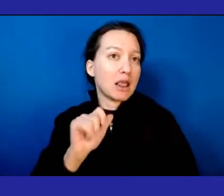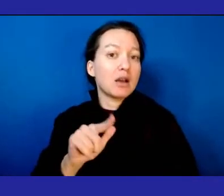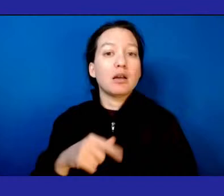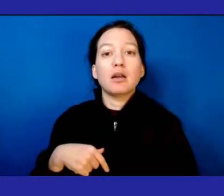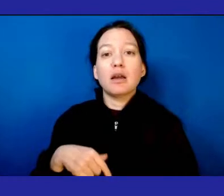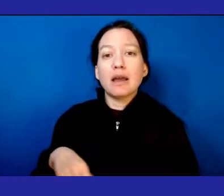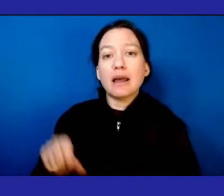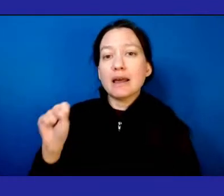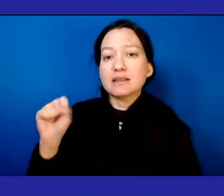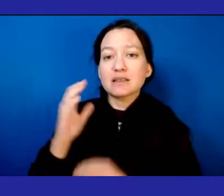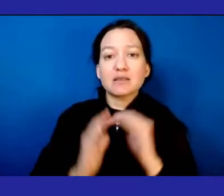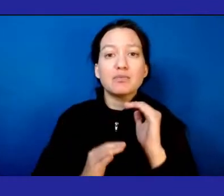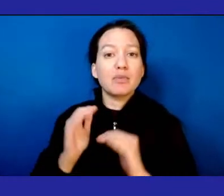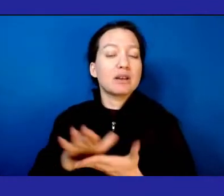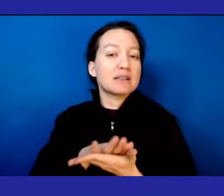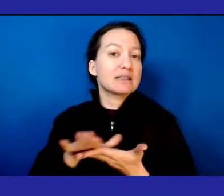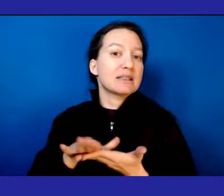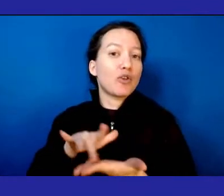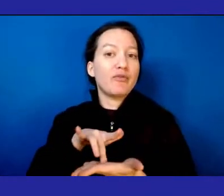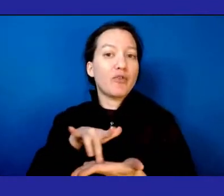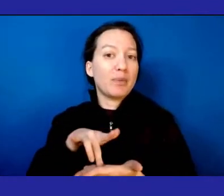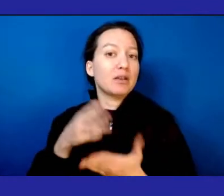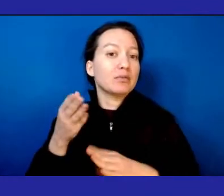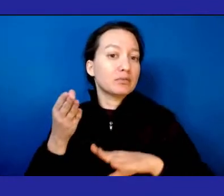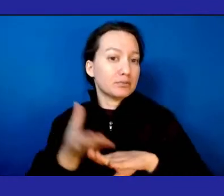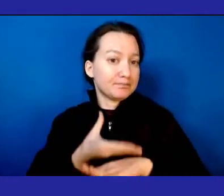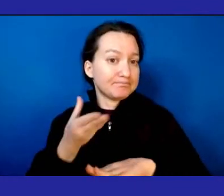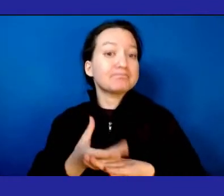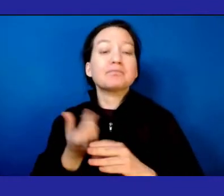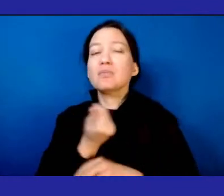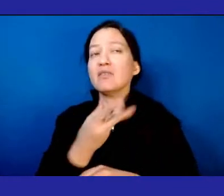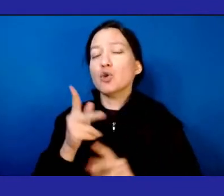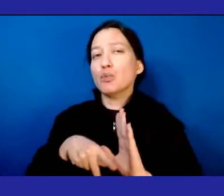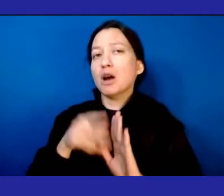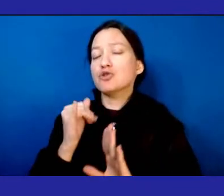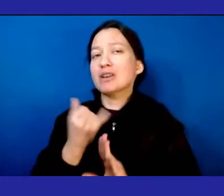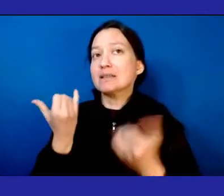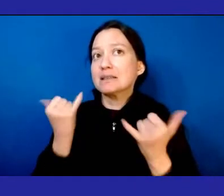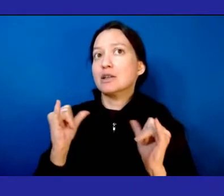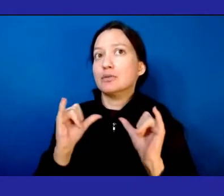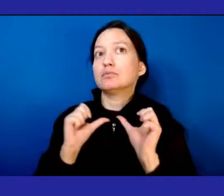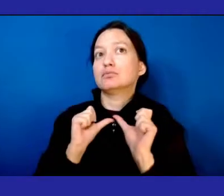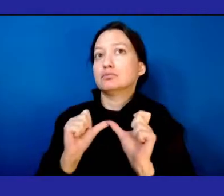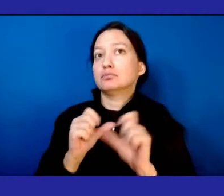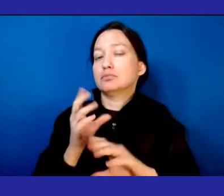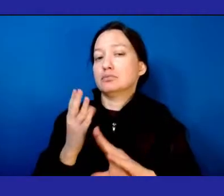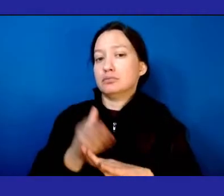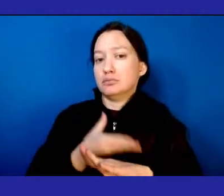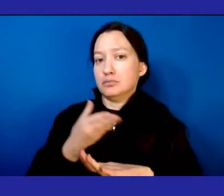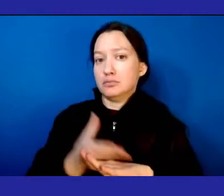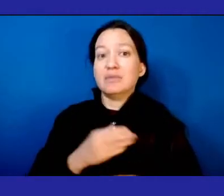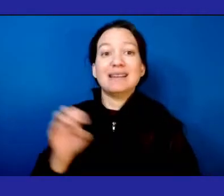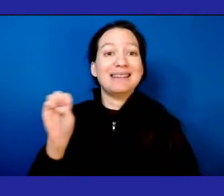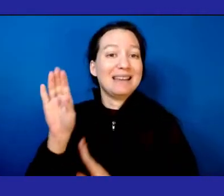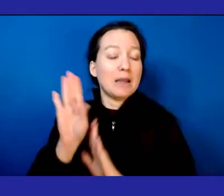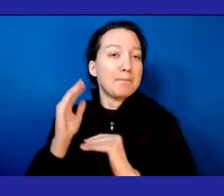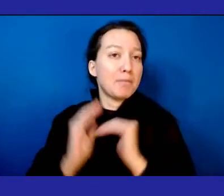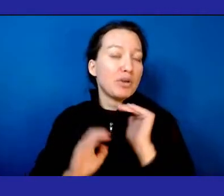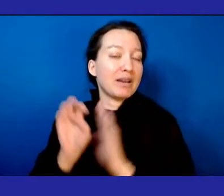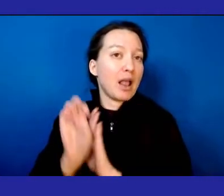pharmacy renovations. A number of projects are in progress as well, such as the E Building elevators